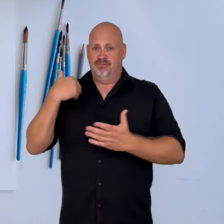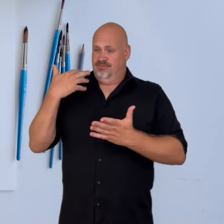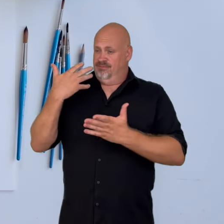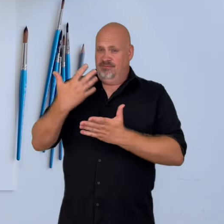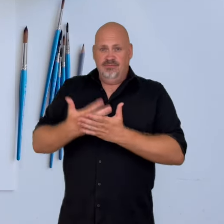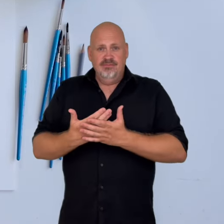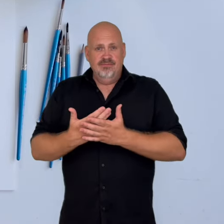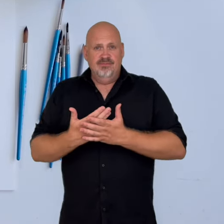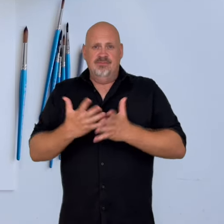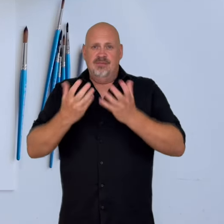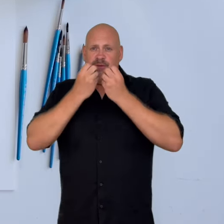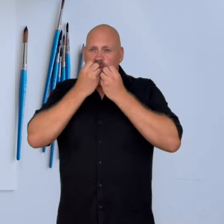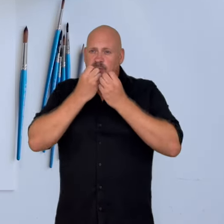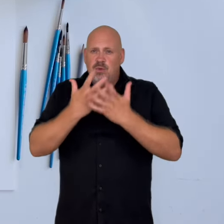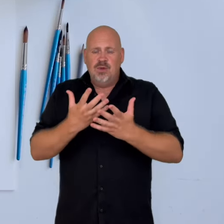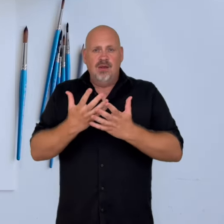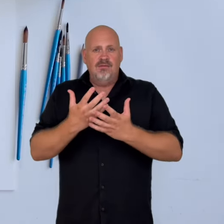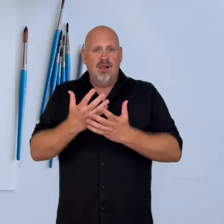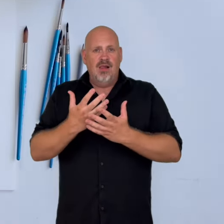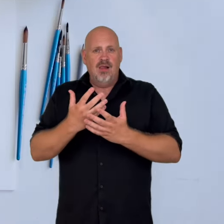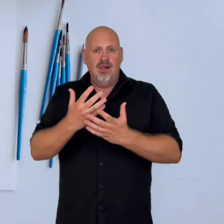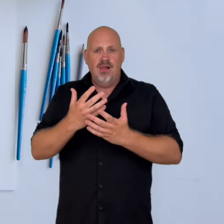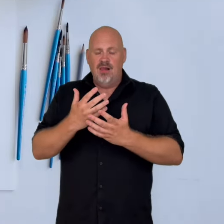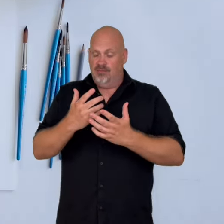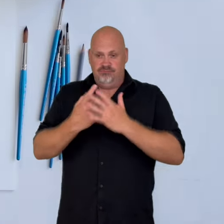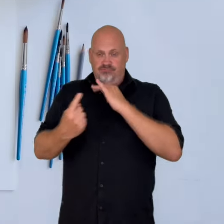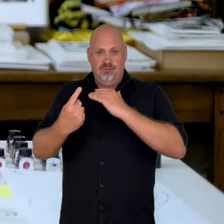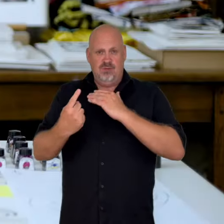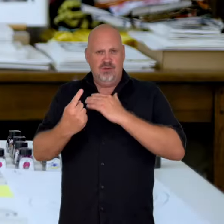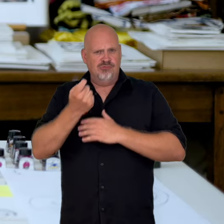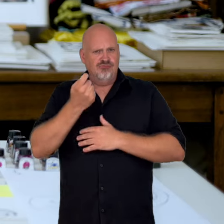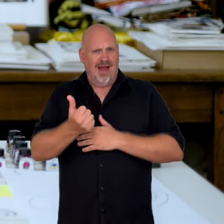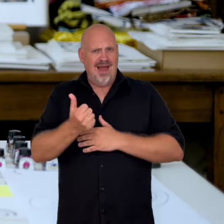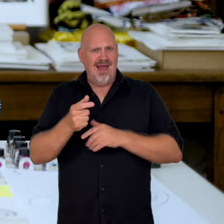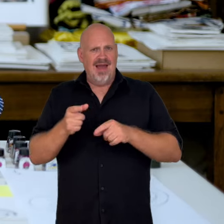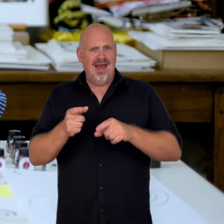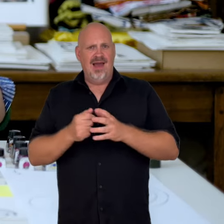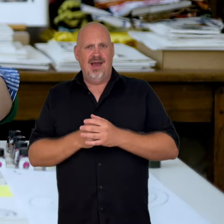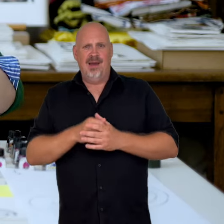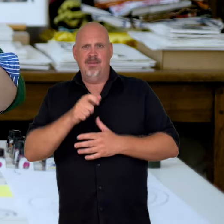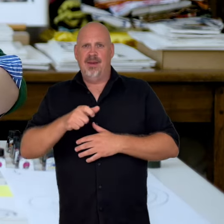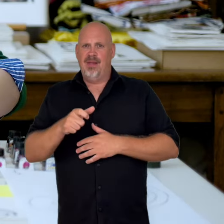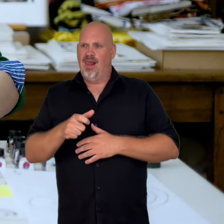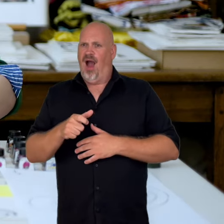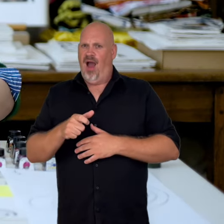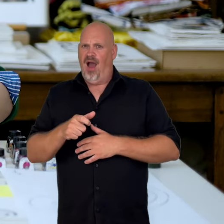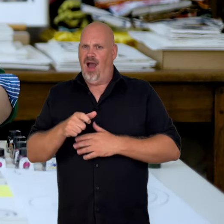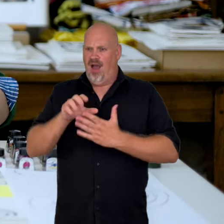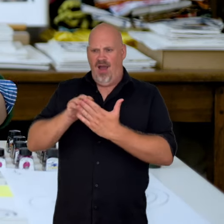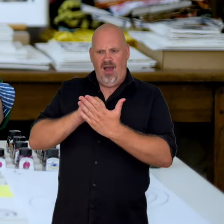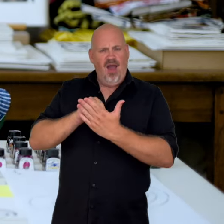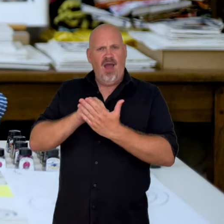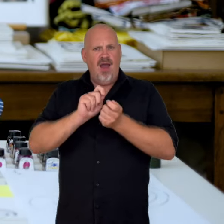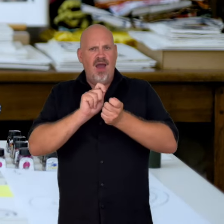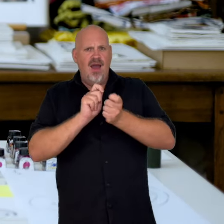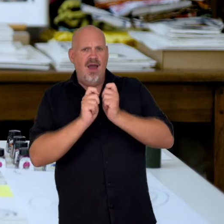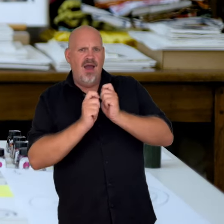couple of hundred years ago. And because of its exceptional beauty and